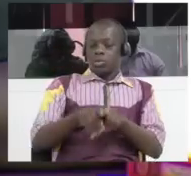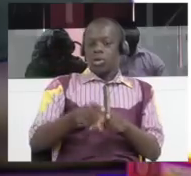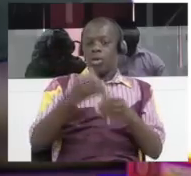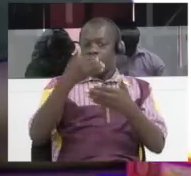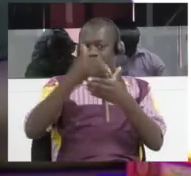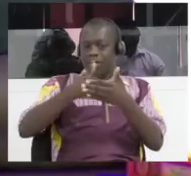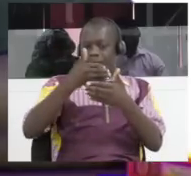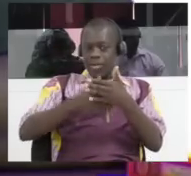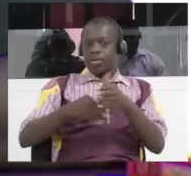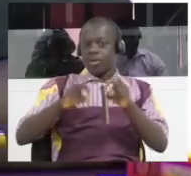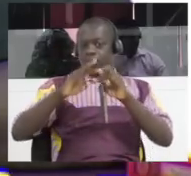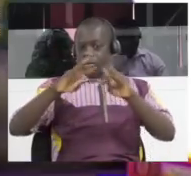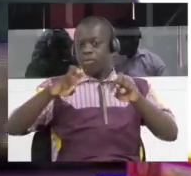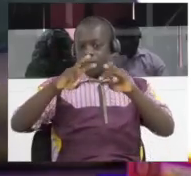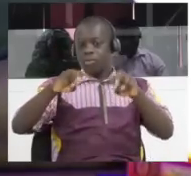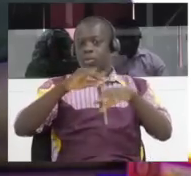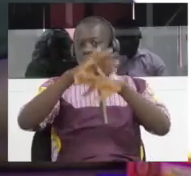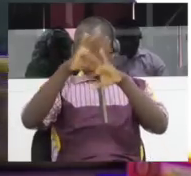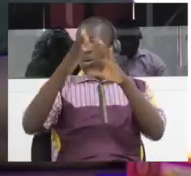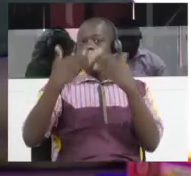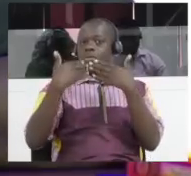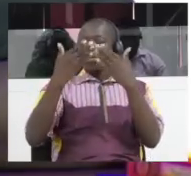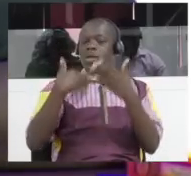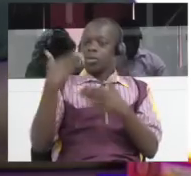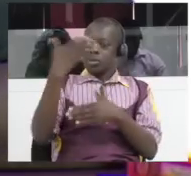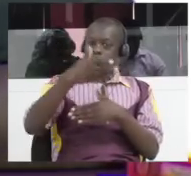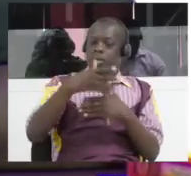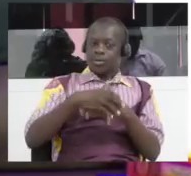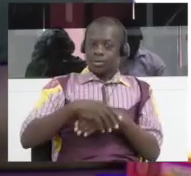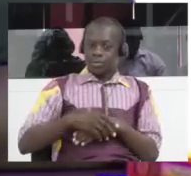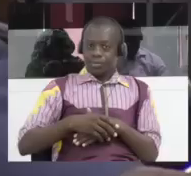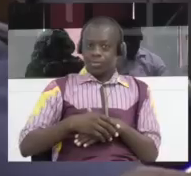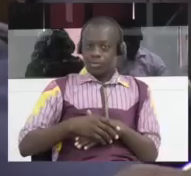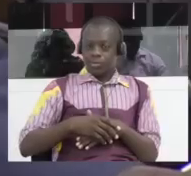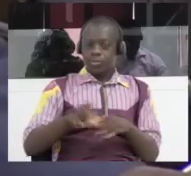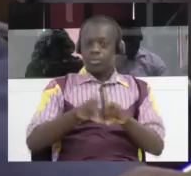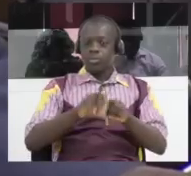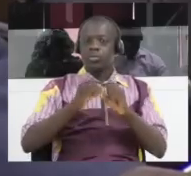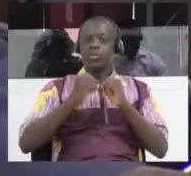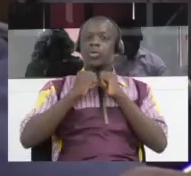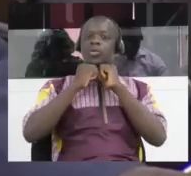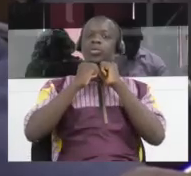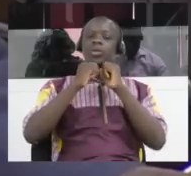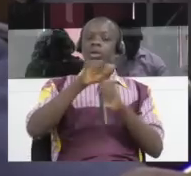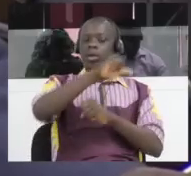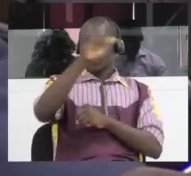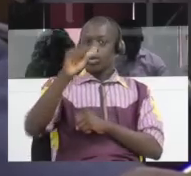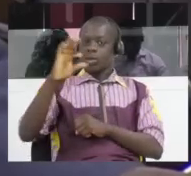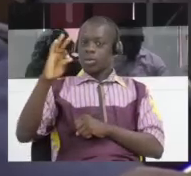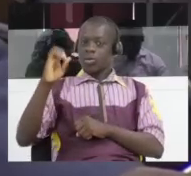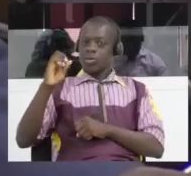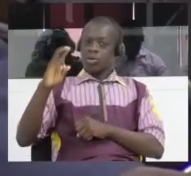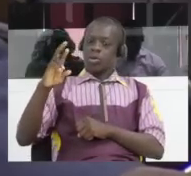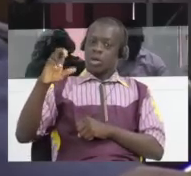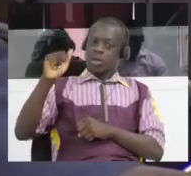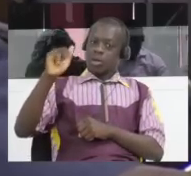Kante went to. But those details are in the files, and we can check them. And Sabali and Ture went